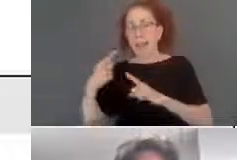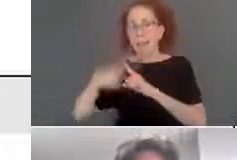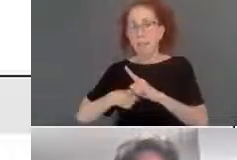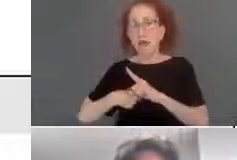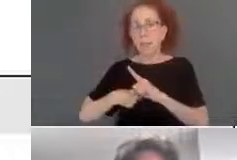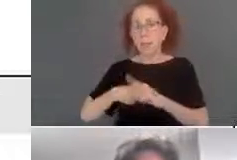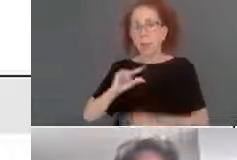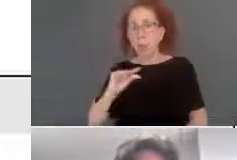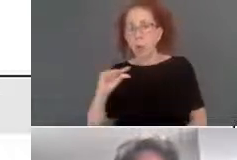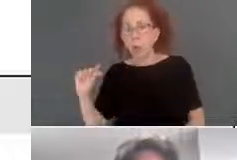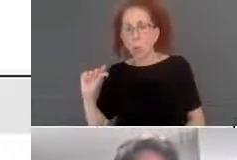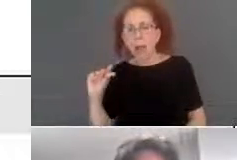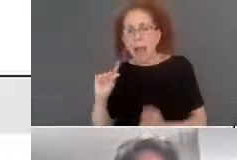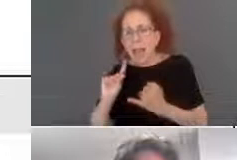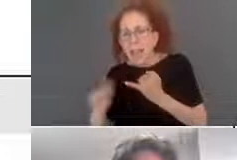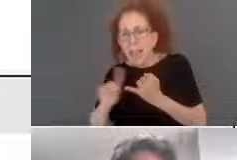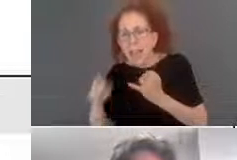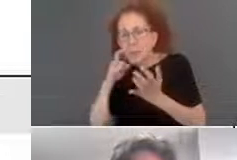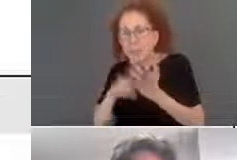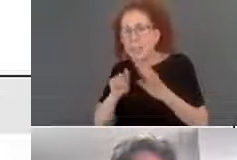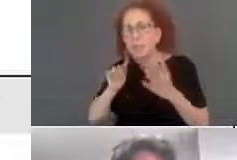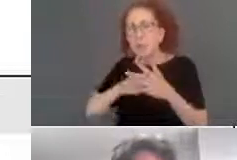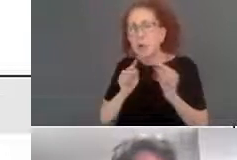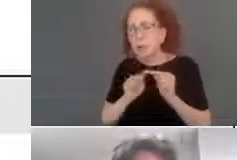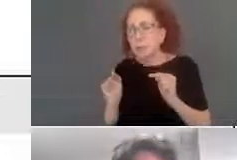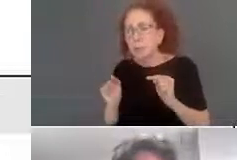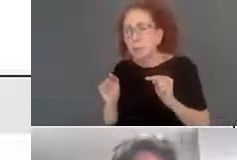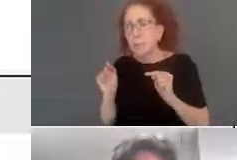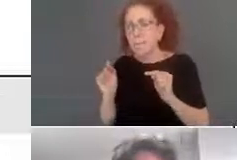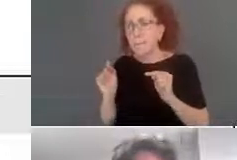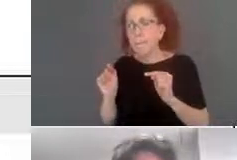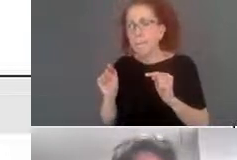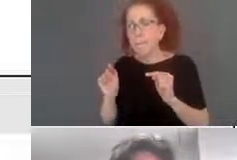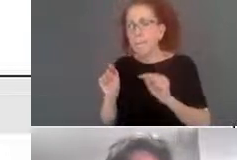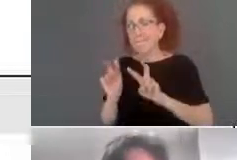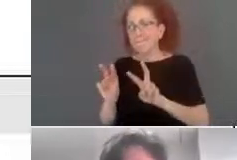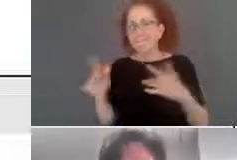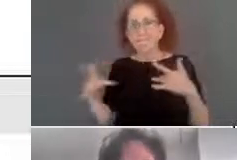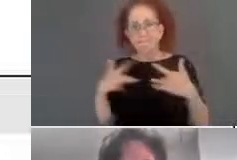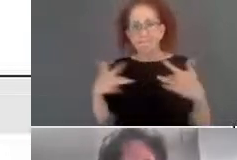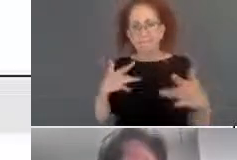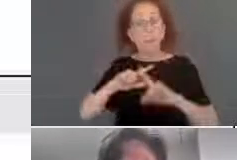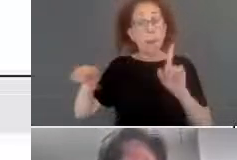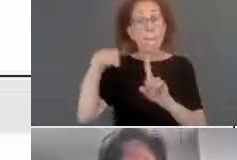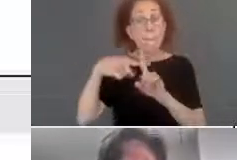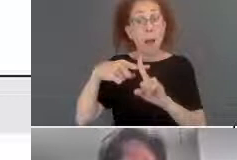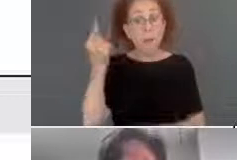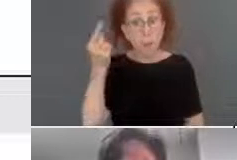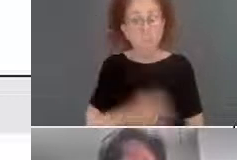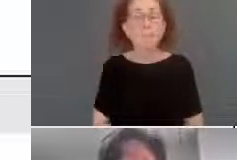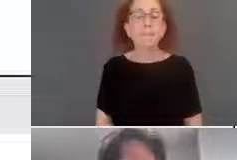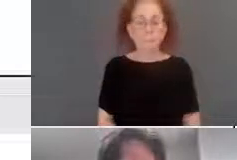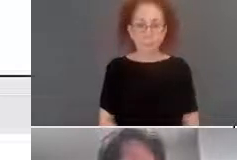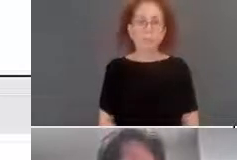you can see right there on the edge, we're starting to creep up a little bit. And that is concerning. The good things are that if you look down